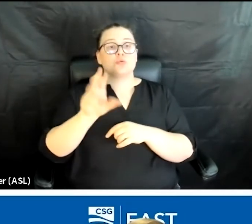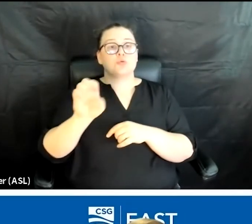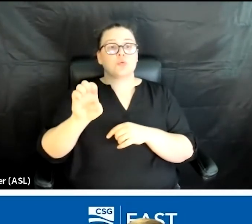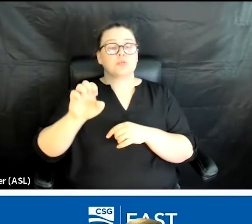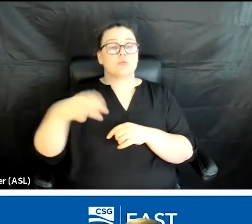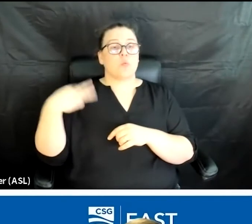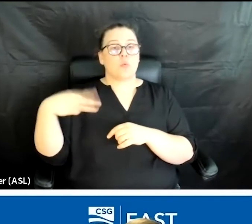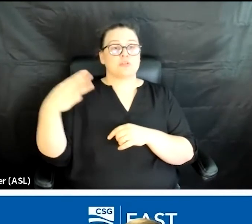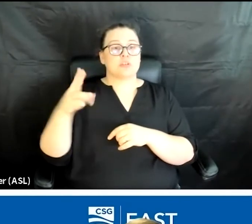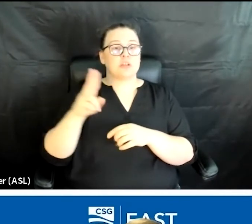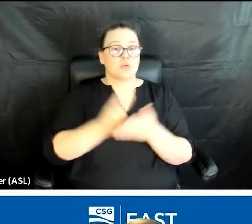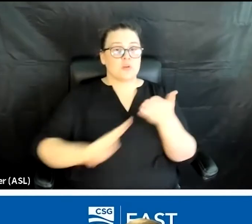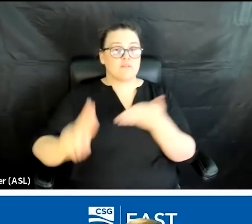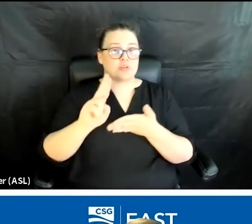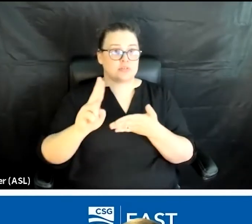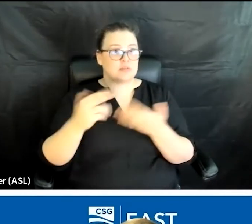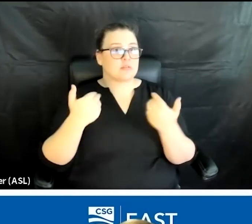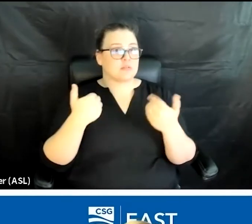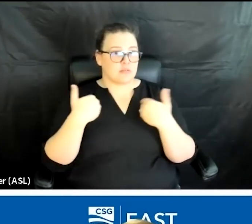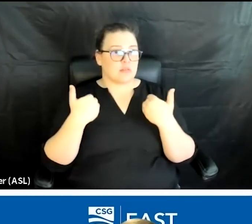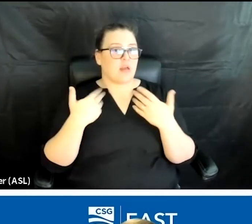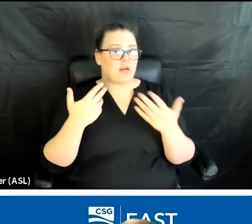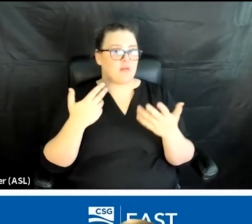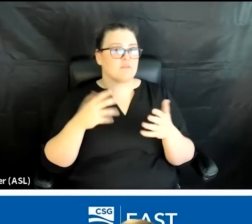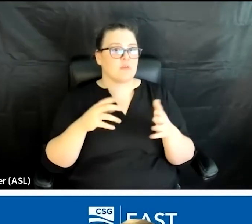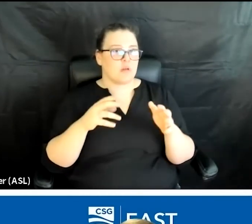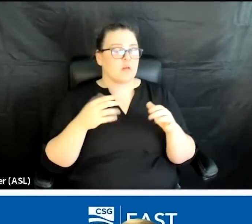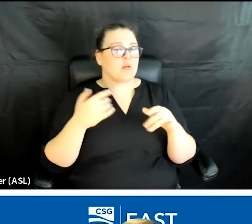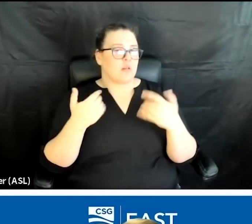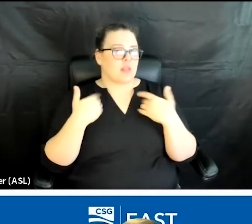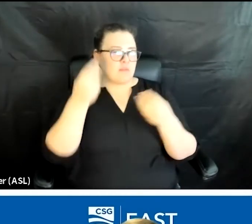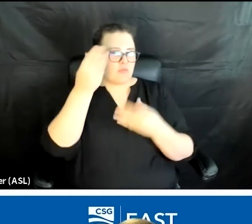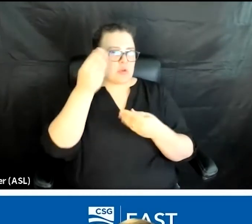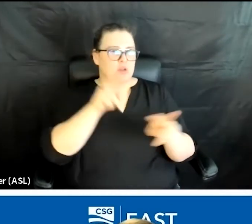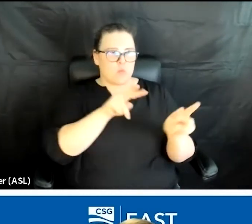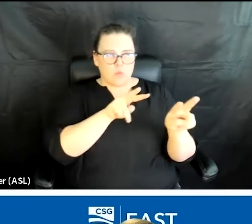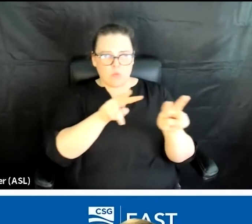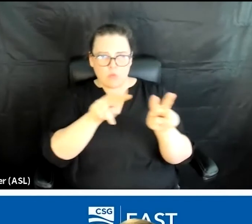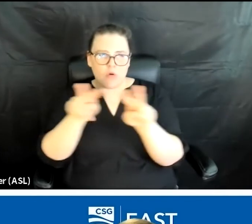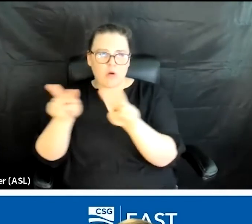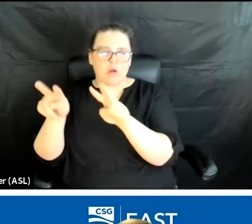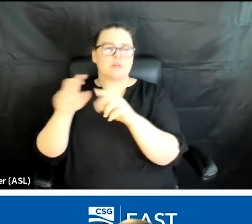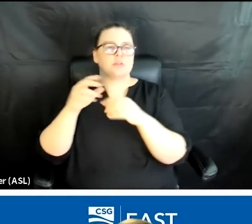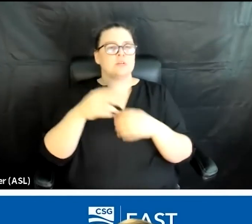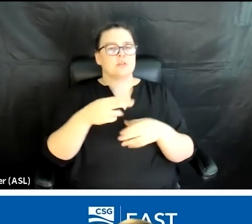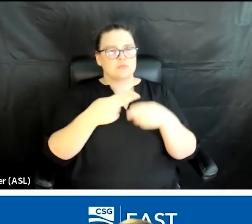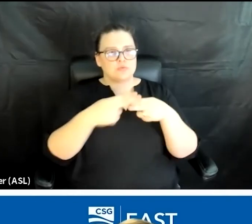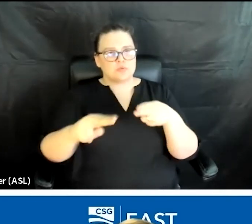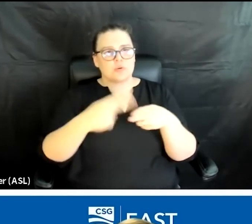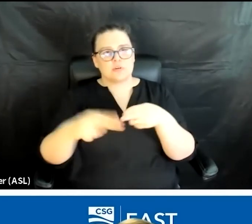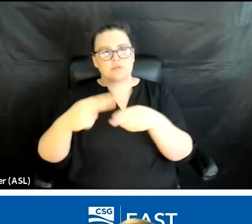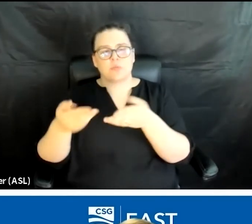Mulligan Institute, I believe it is, has interactive where they track where we have shortages in mental health care providers. I think they break it down by all